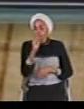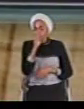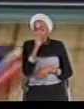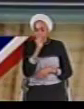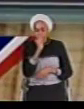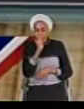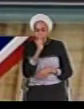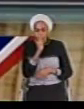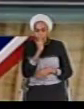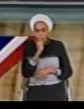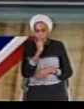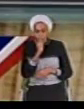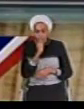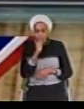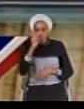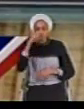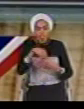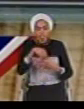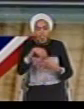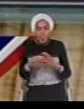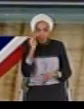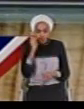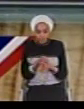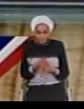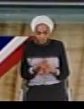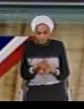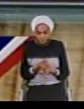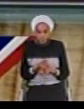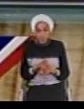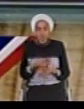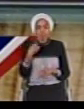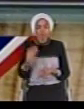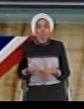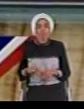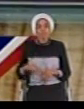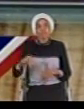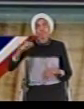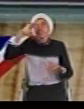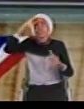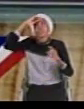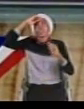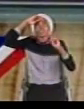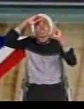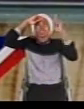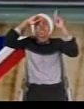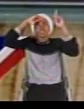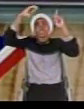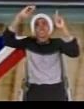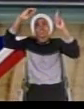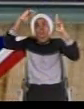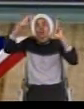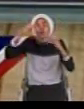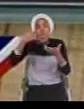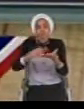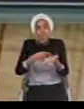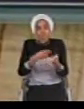perseverance in the preservation of his gospel. Number